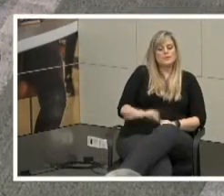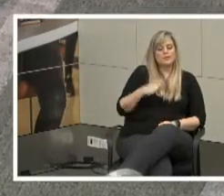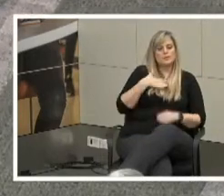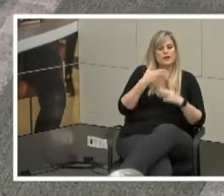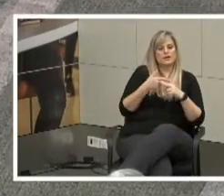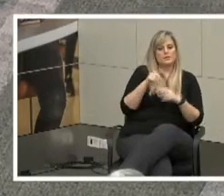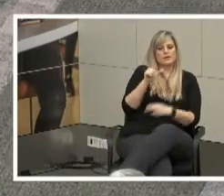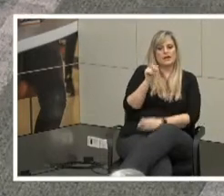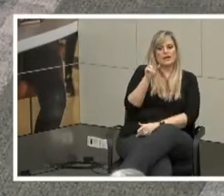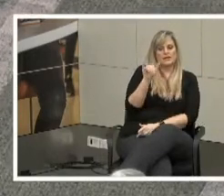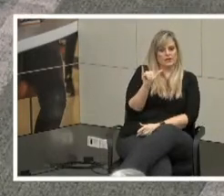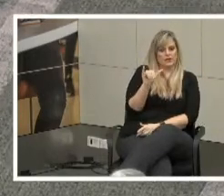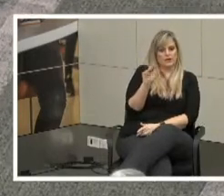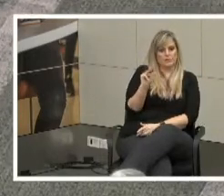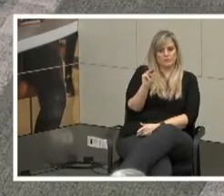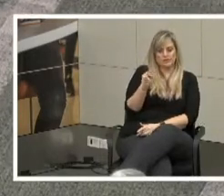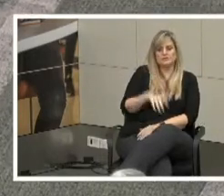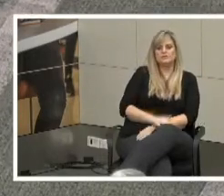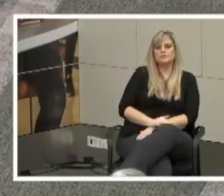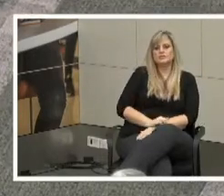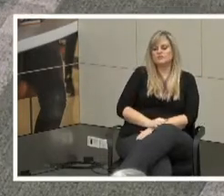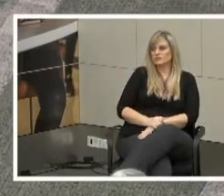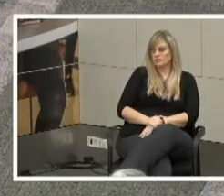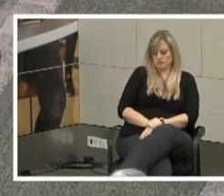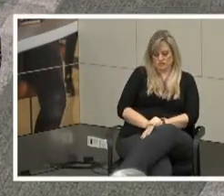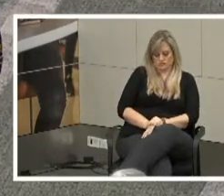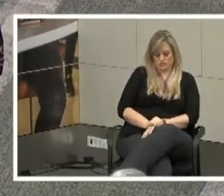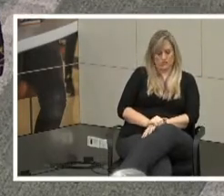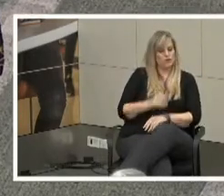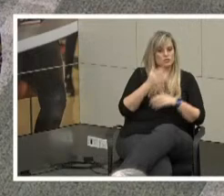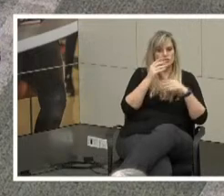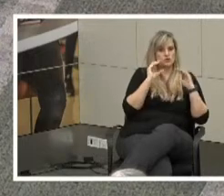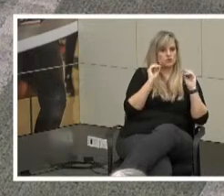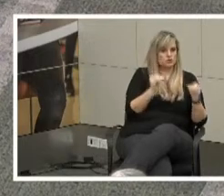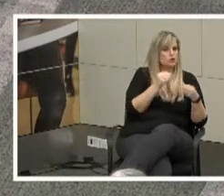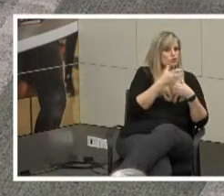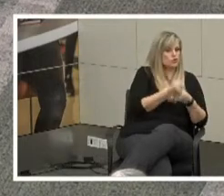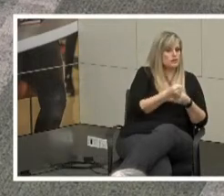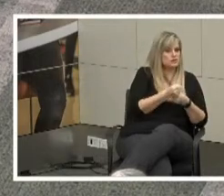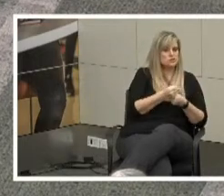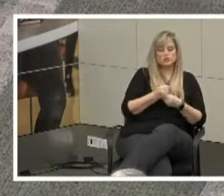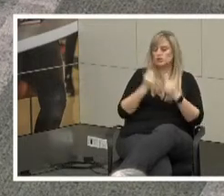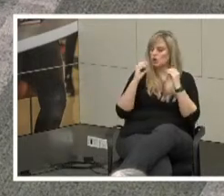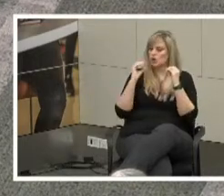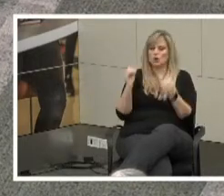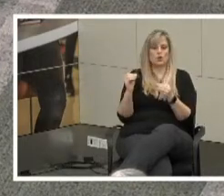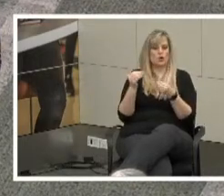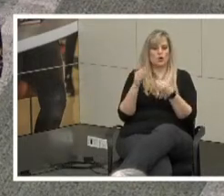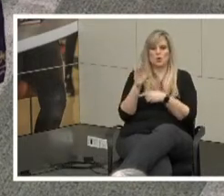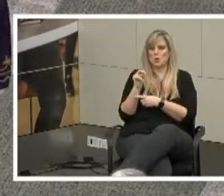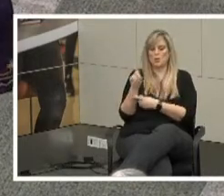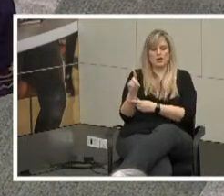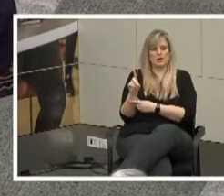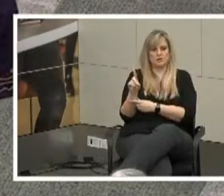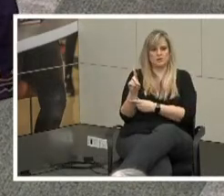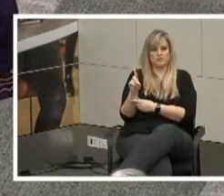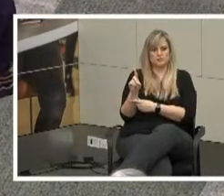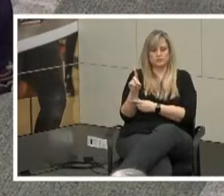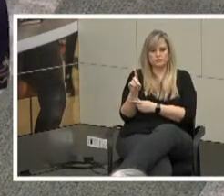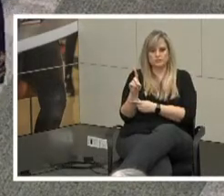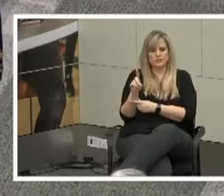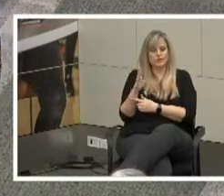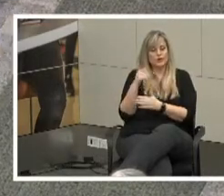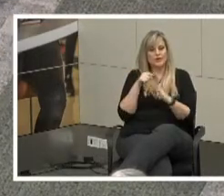my name is Larry McKenzie no trust no bonds Satan comes to steal kill